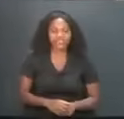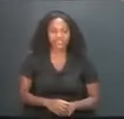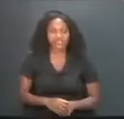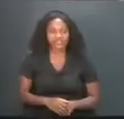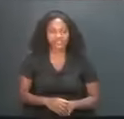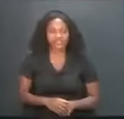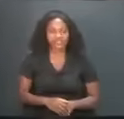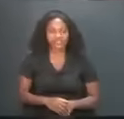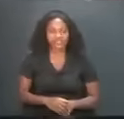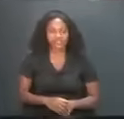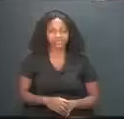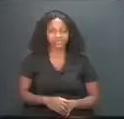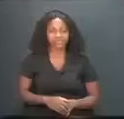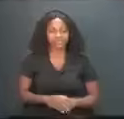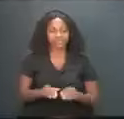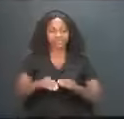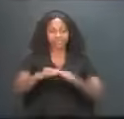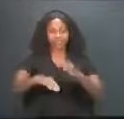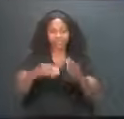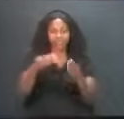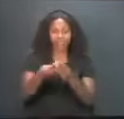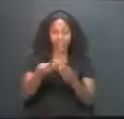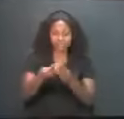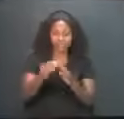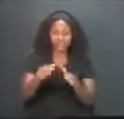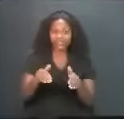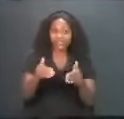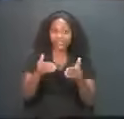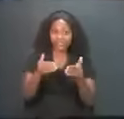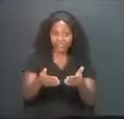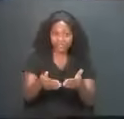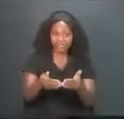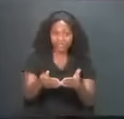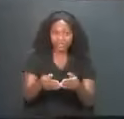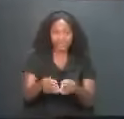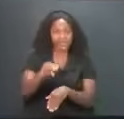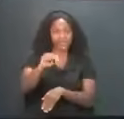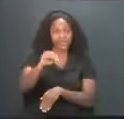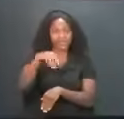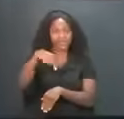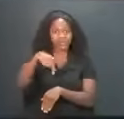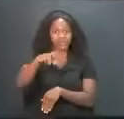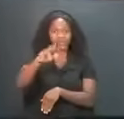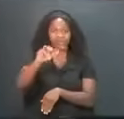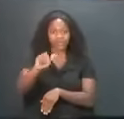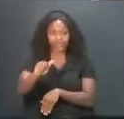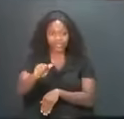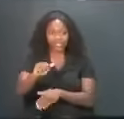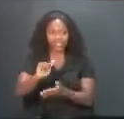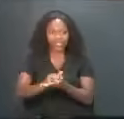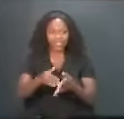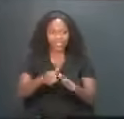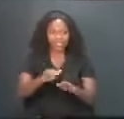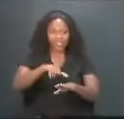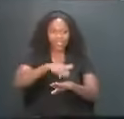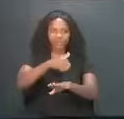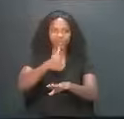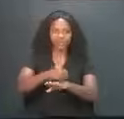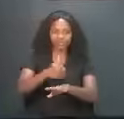uncap the entirely generated funds of the MPRA in order that the authority could